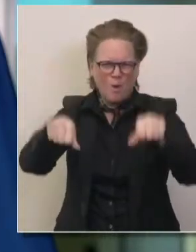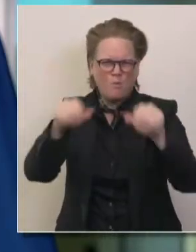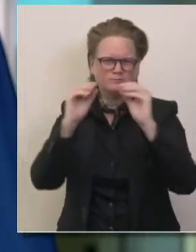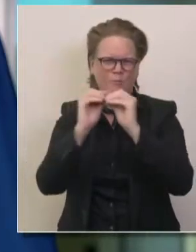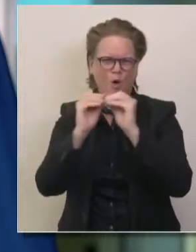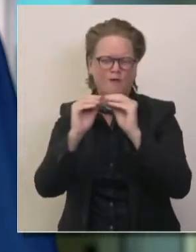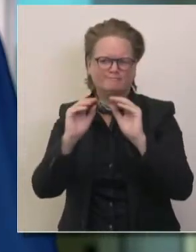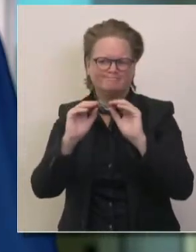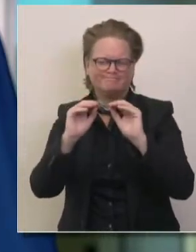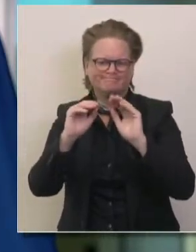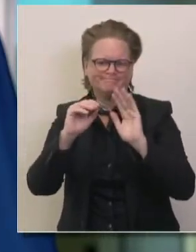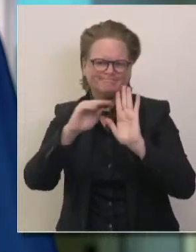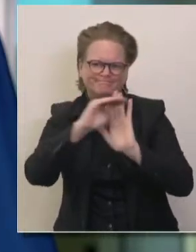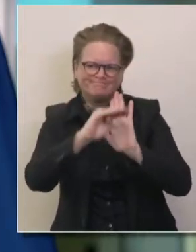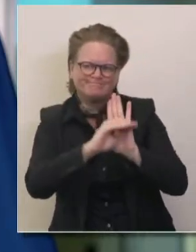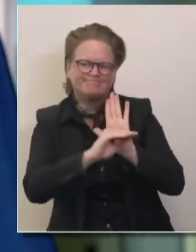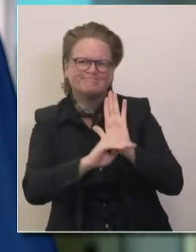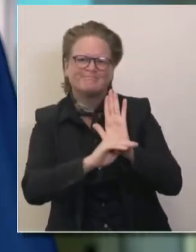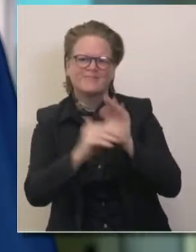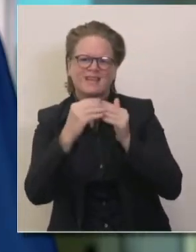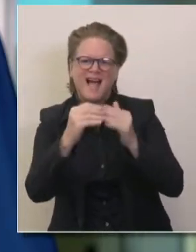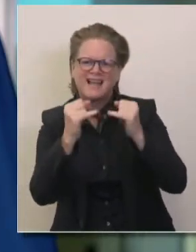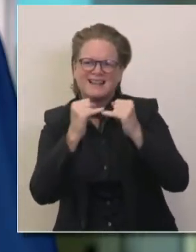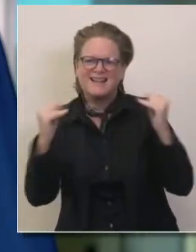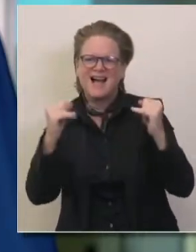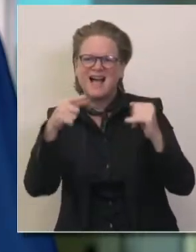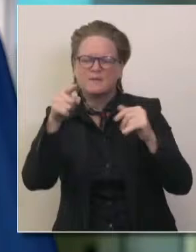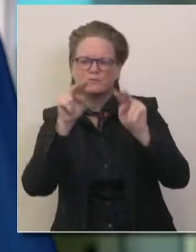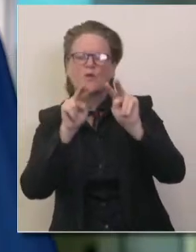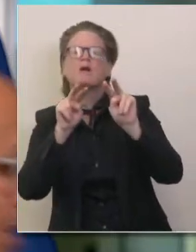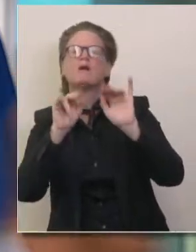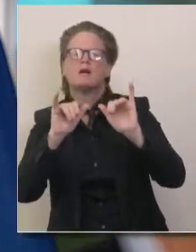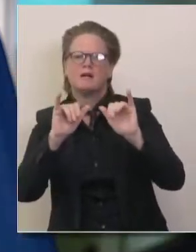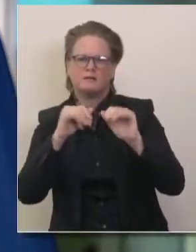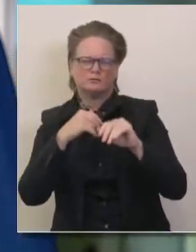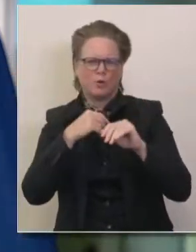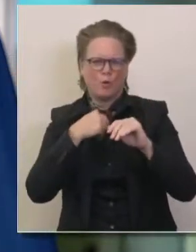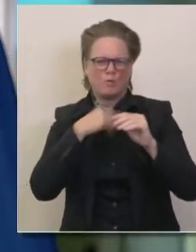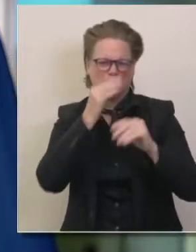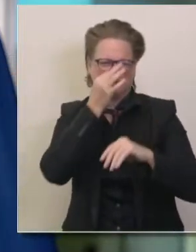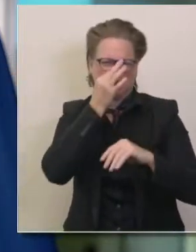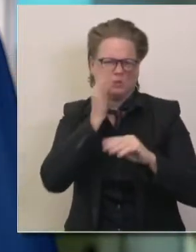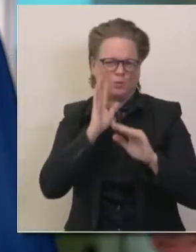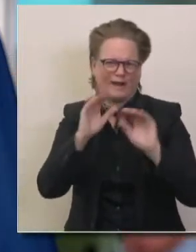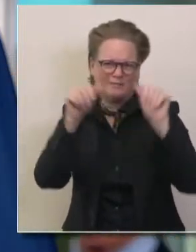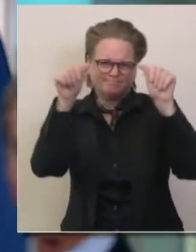around the regional stay-at-home order that will be up very soon. Thank you.